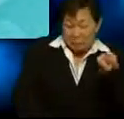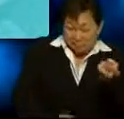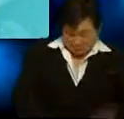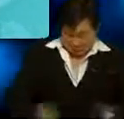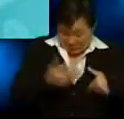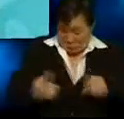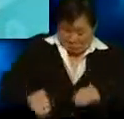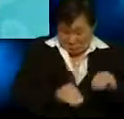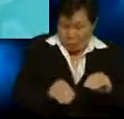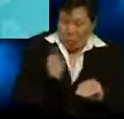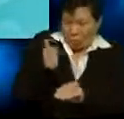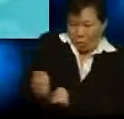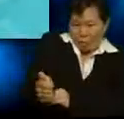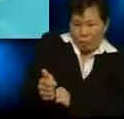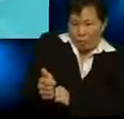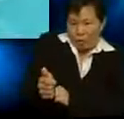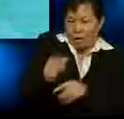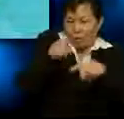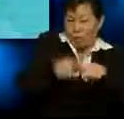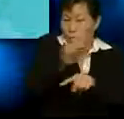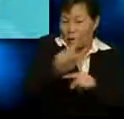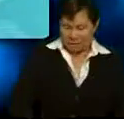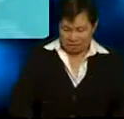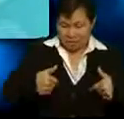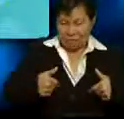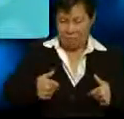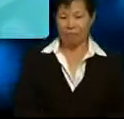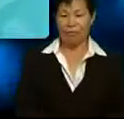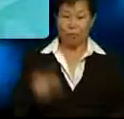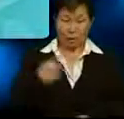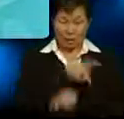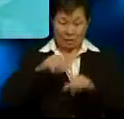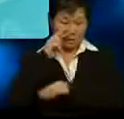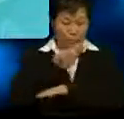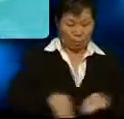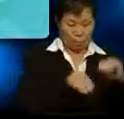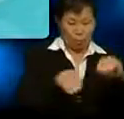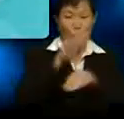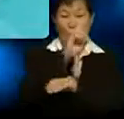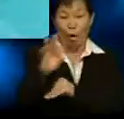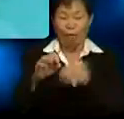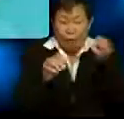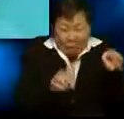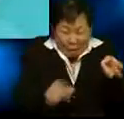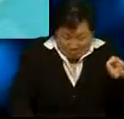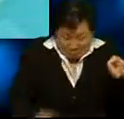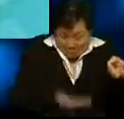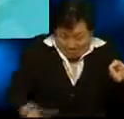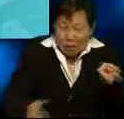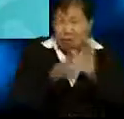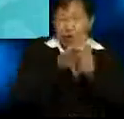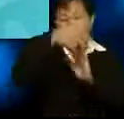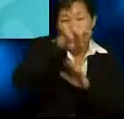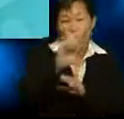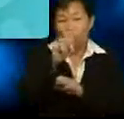Microorganisms move on their own depending on where they live. We can see the movement of microorganisms such as